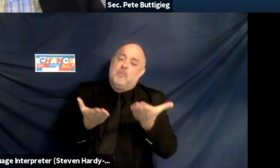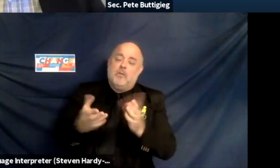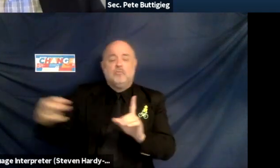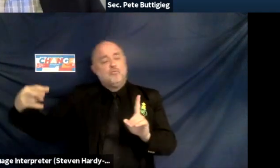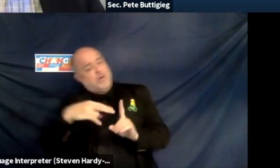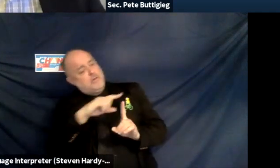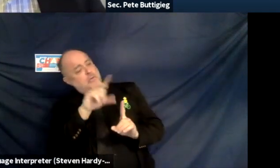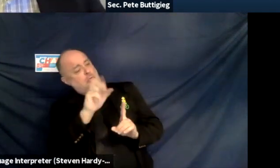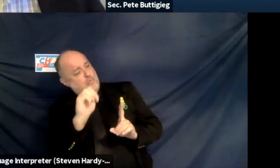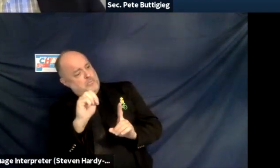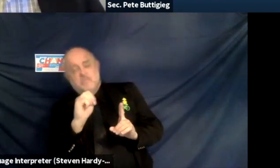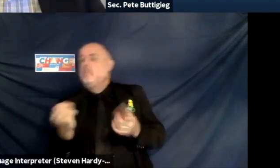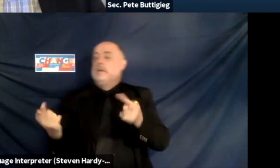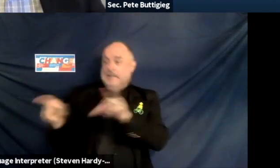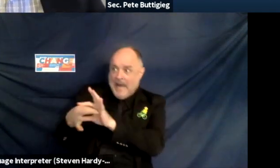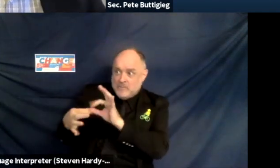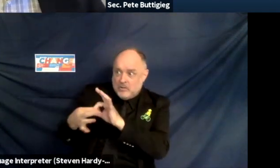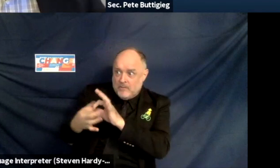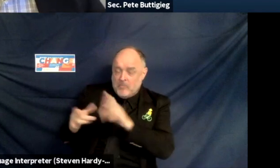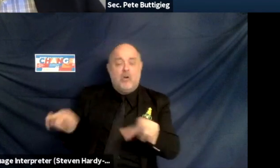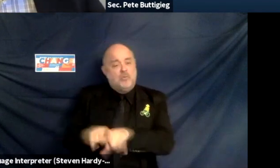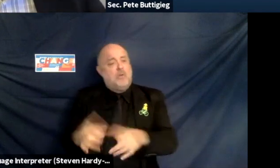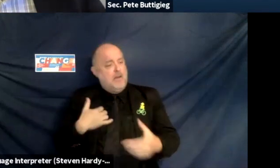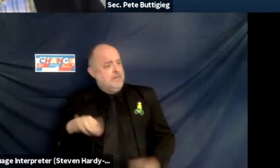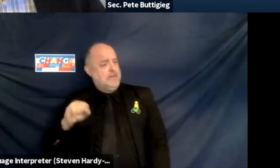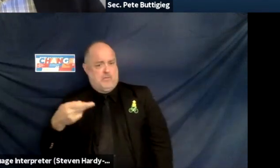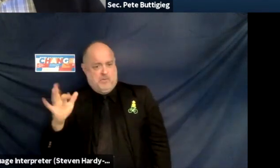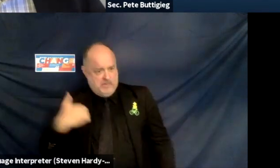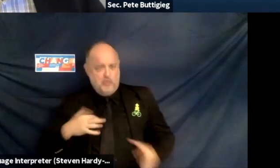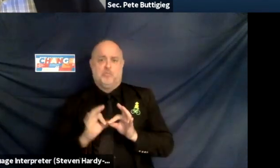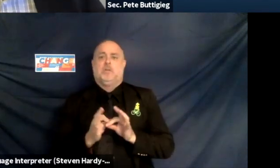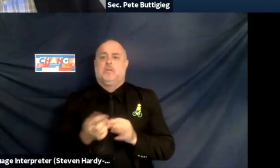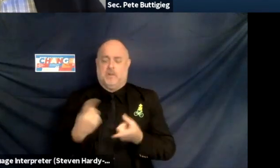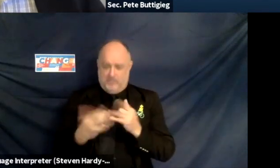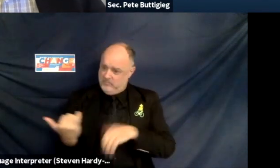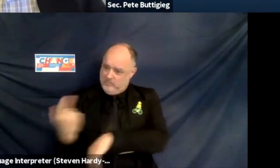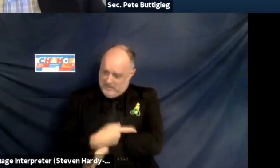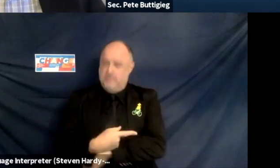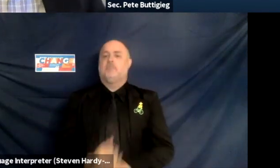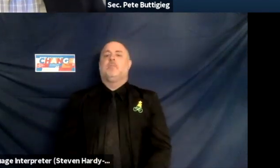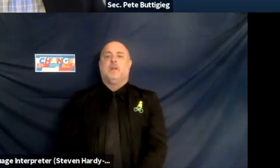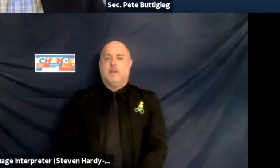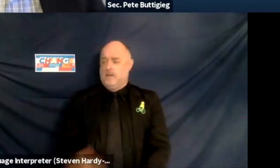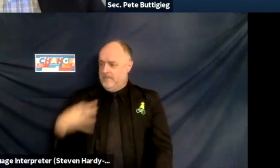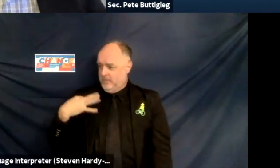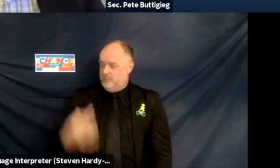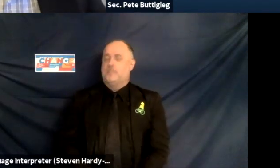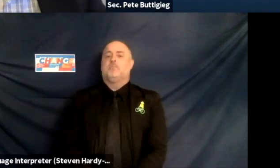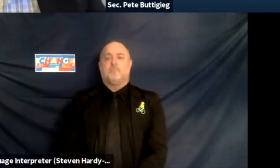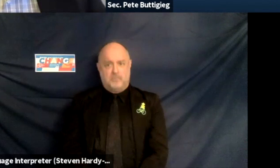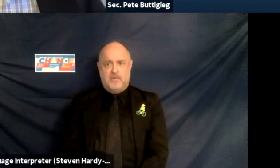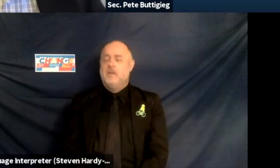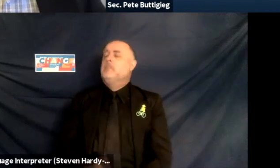experience. Closed captioning is available, and we're fortunate enough to have Stephen here interpreting for us again today. Please keep the conversations going